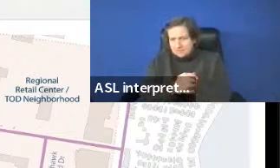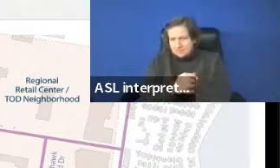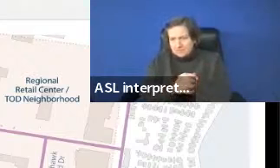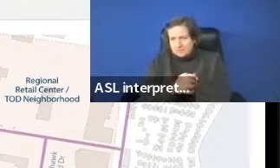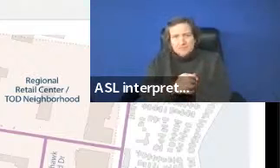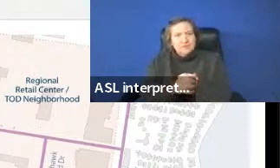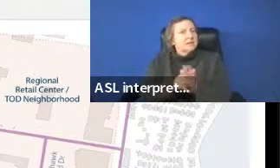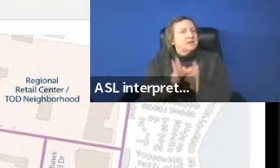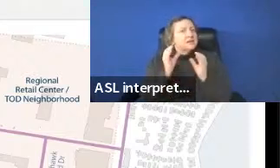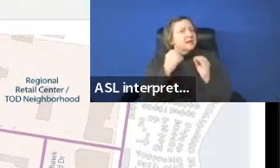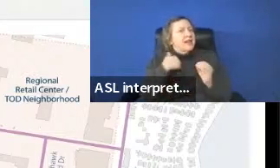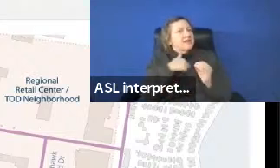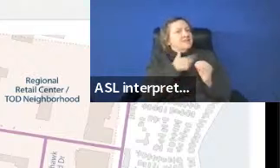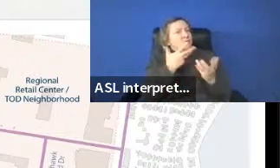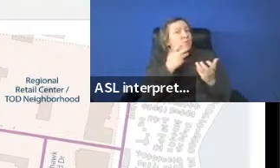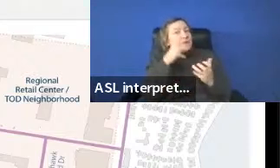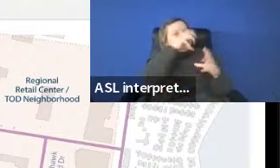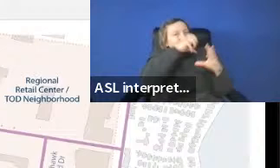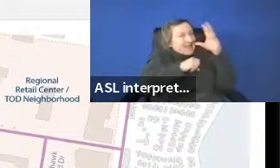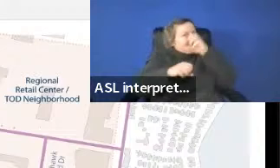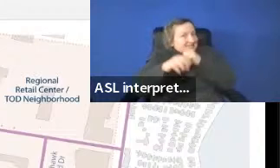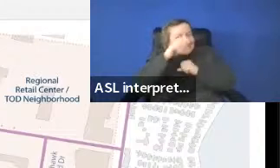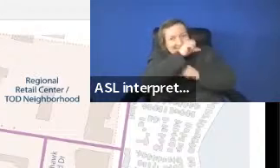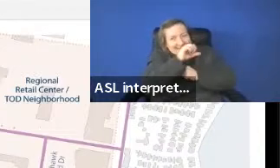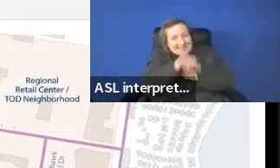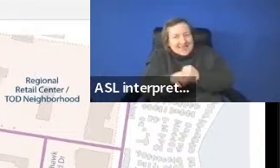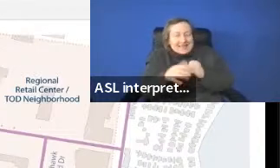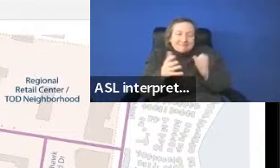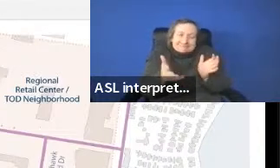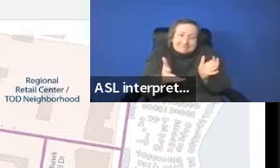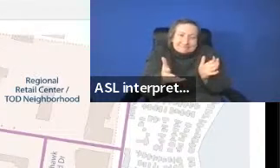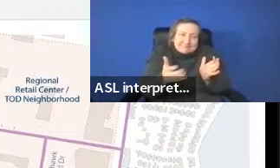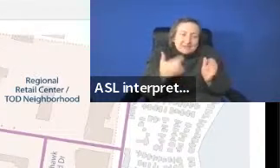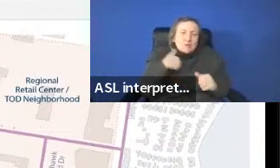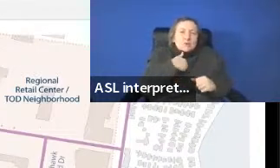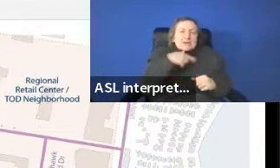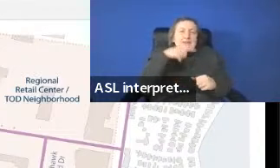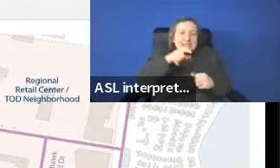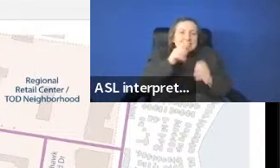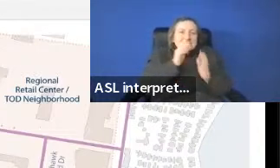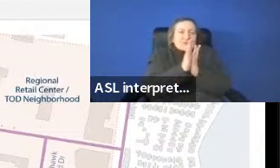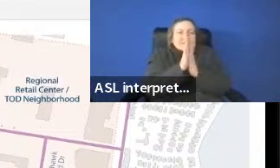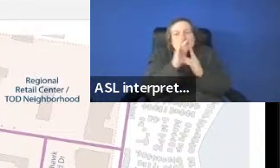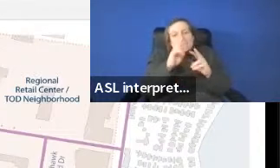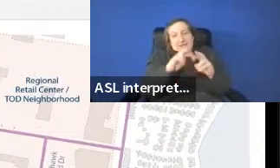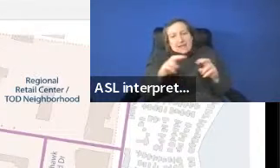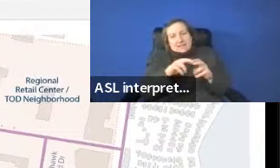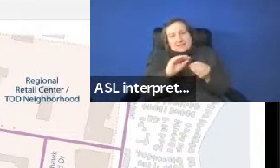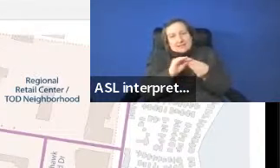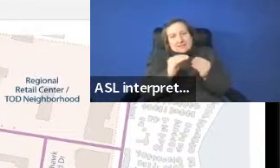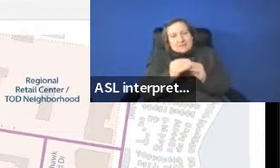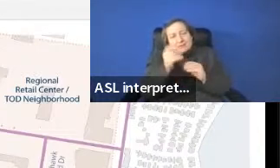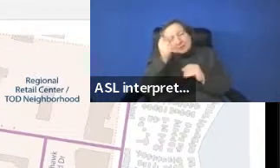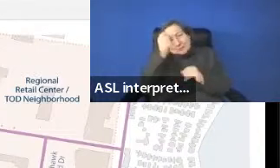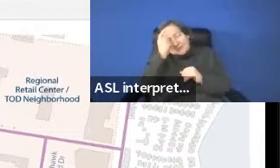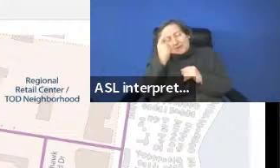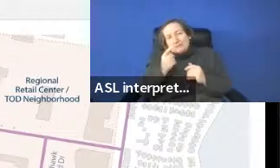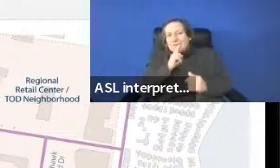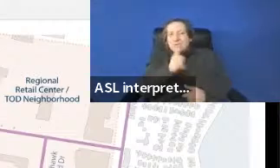None of us want to speculate on that. We need the traffic analysis numbers to